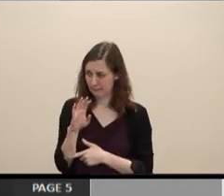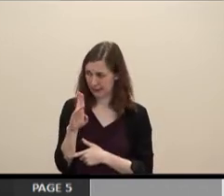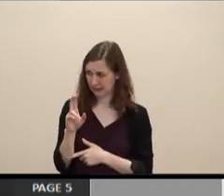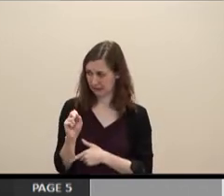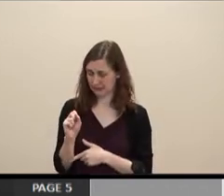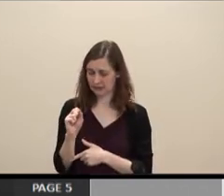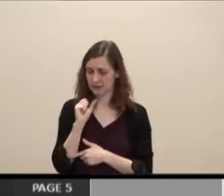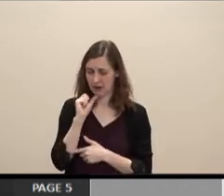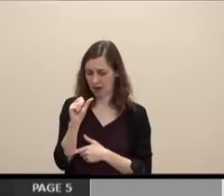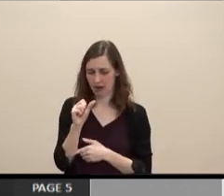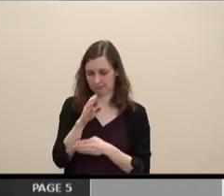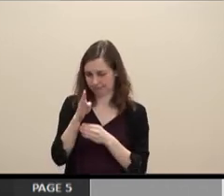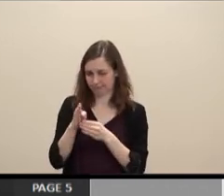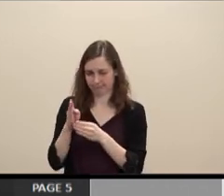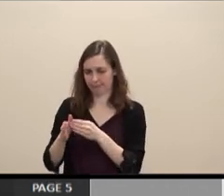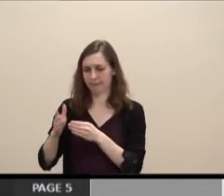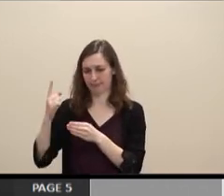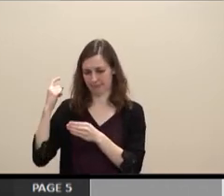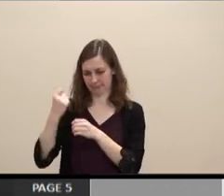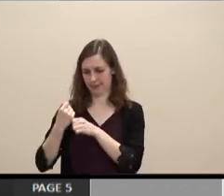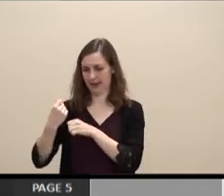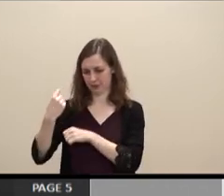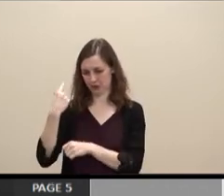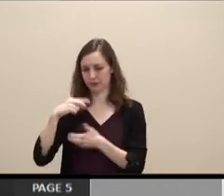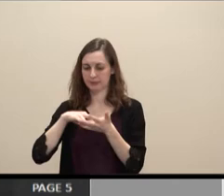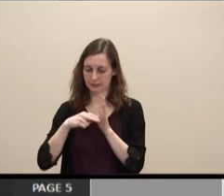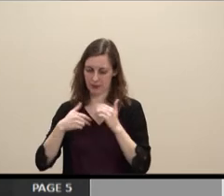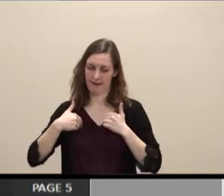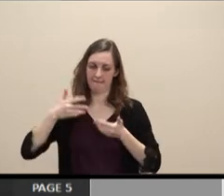then open POs of $1.1